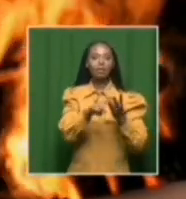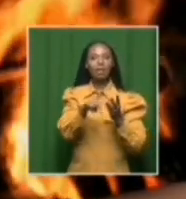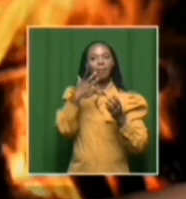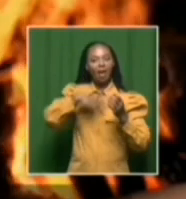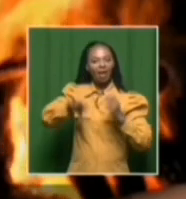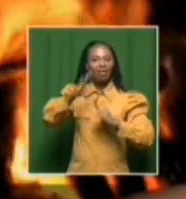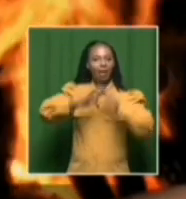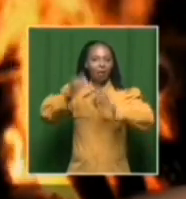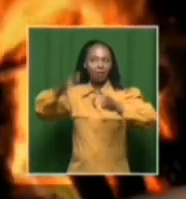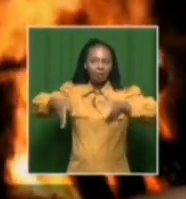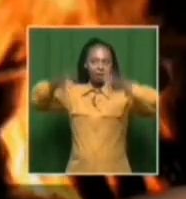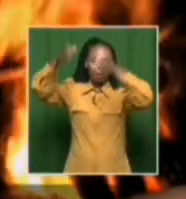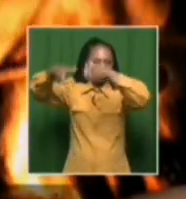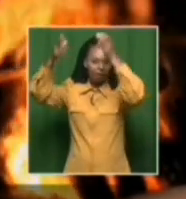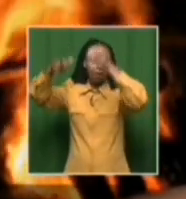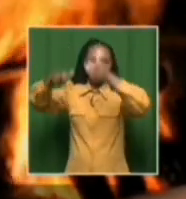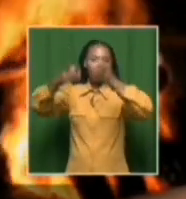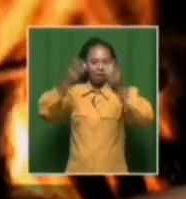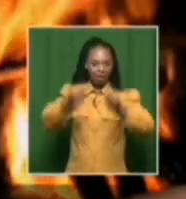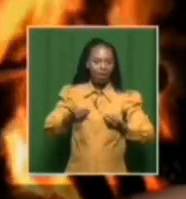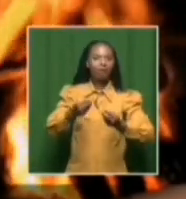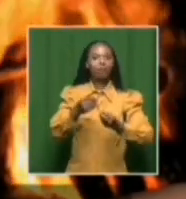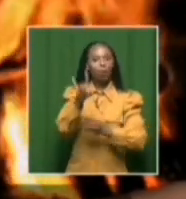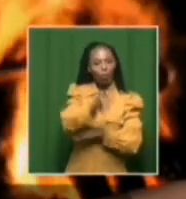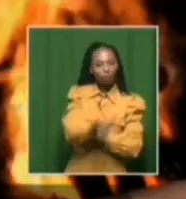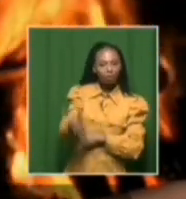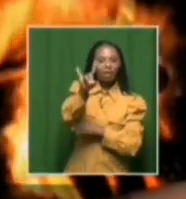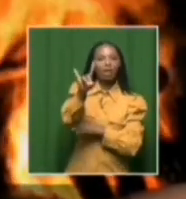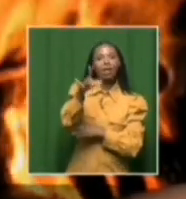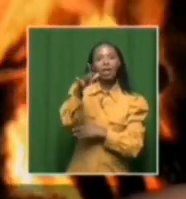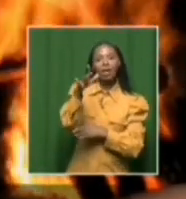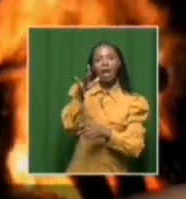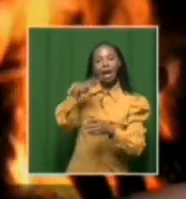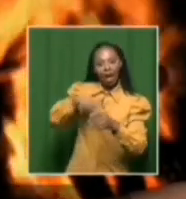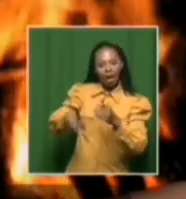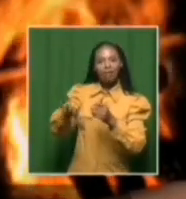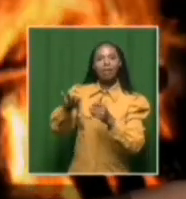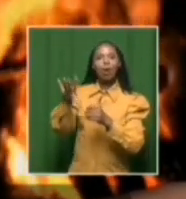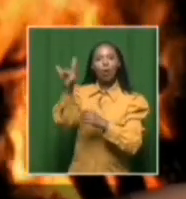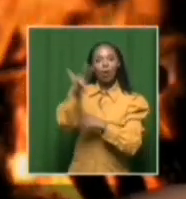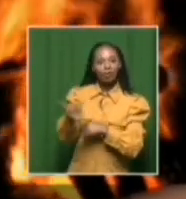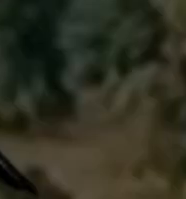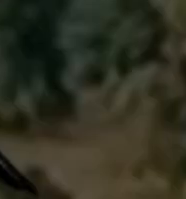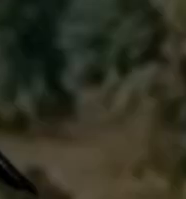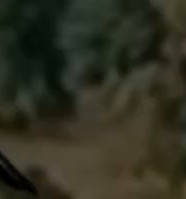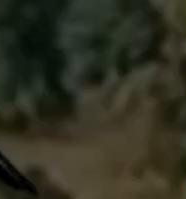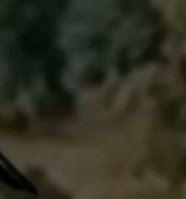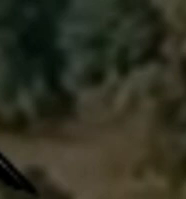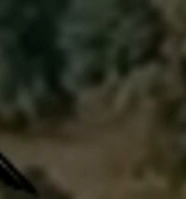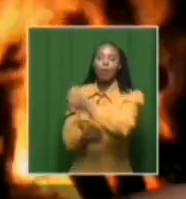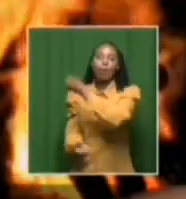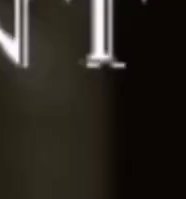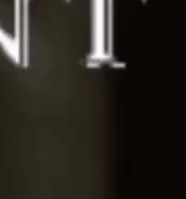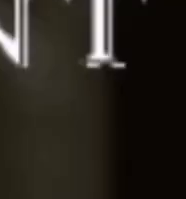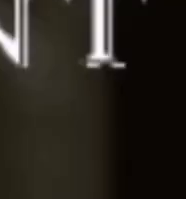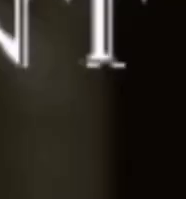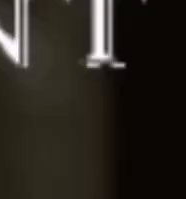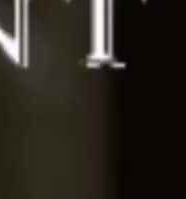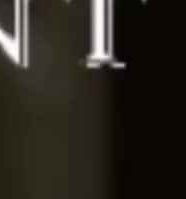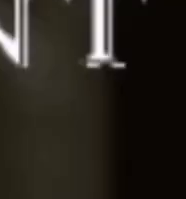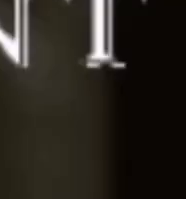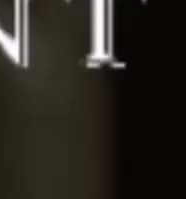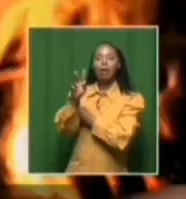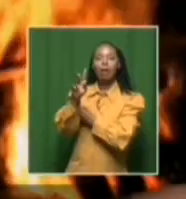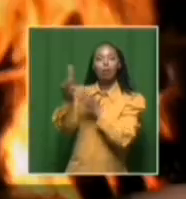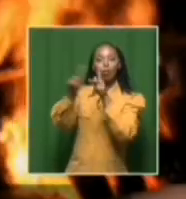Raphael Penthouse. And then if we move a little bit further into the Mpumalanga area in Kruger, we've got Kruger Park Lodge. We've got